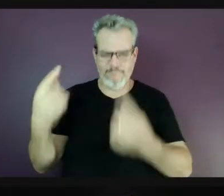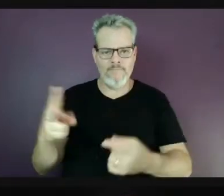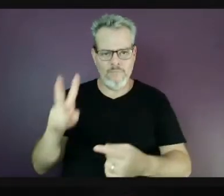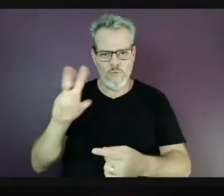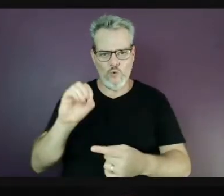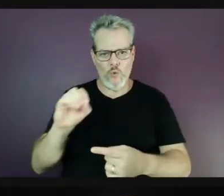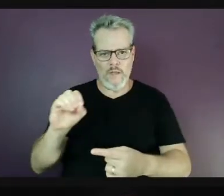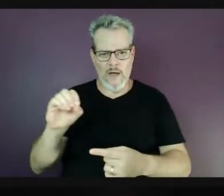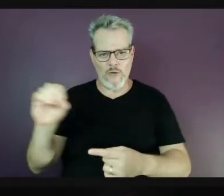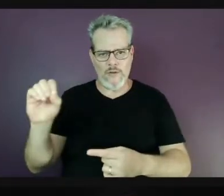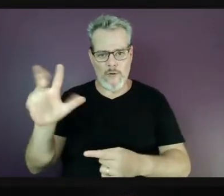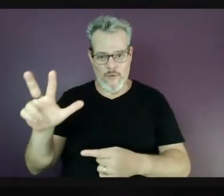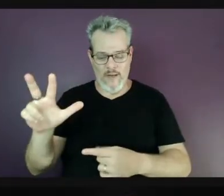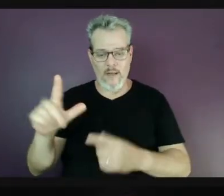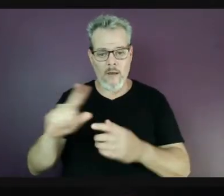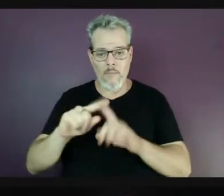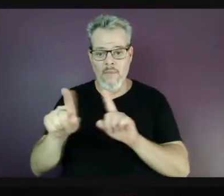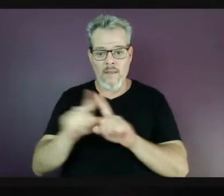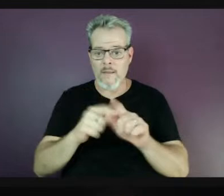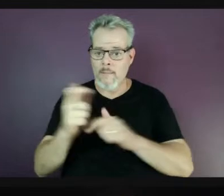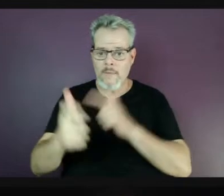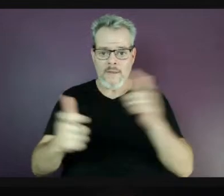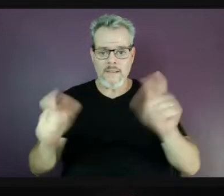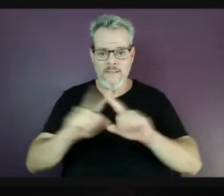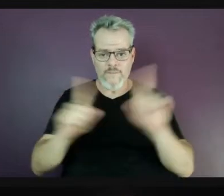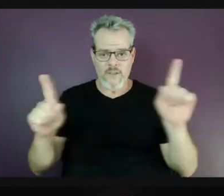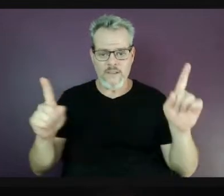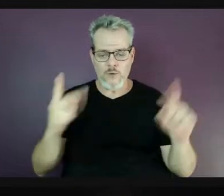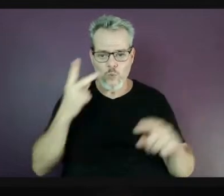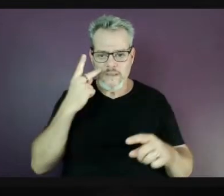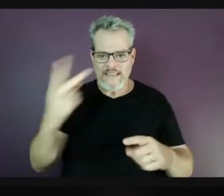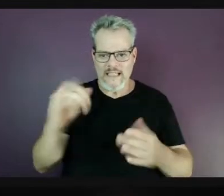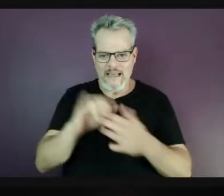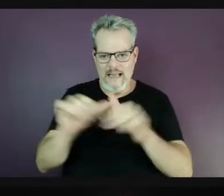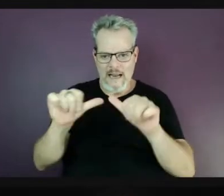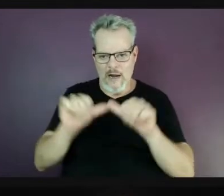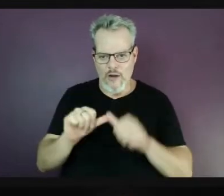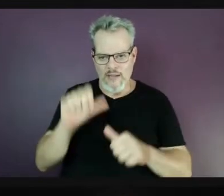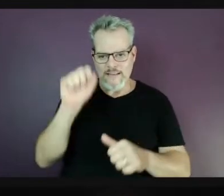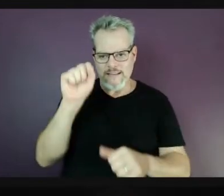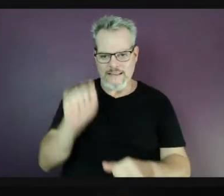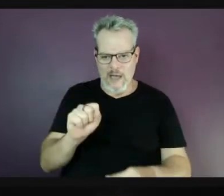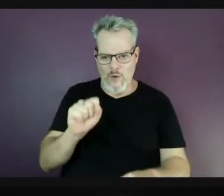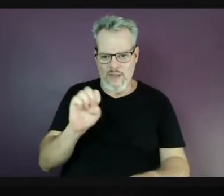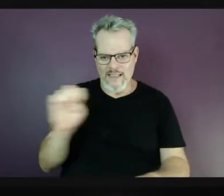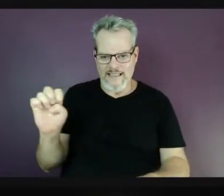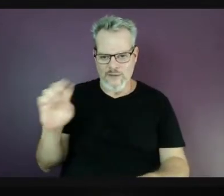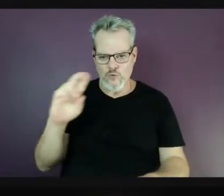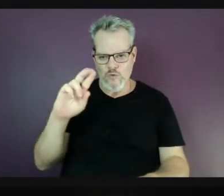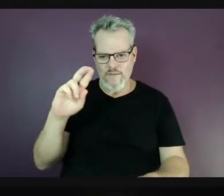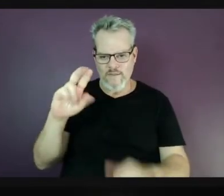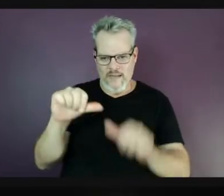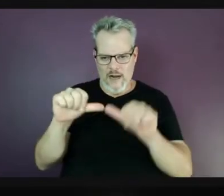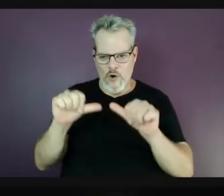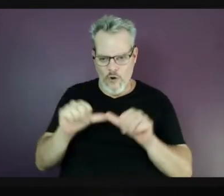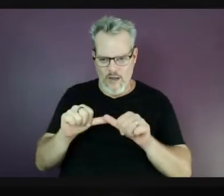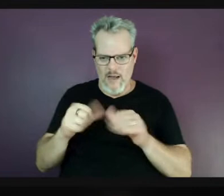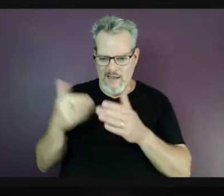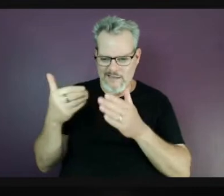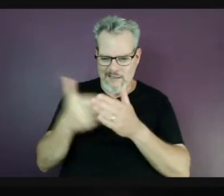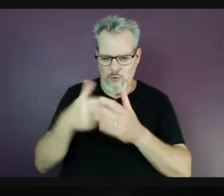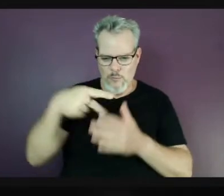big difference there is you're seeing earthquakes here also on a southeast rift connector, right? That would lead to Pu'o'o, which was still erupting and active at this